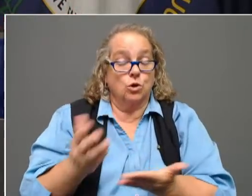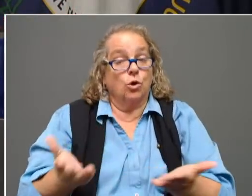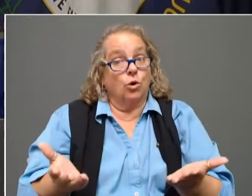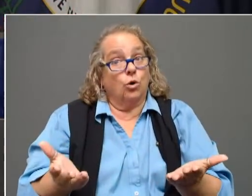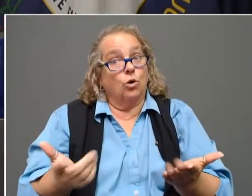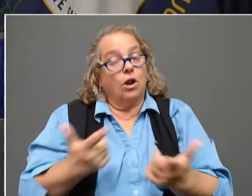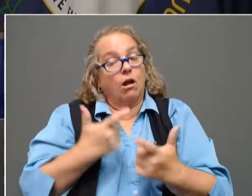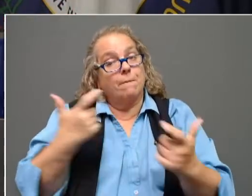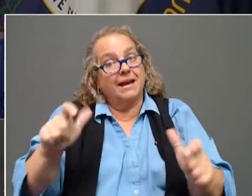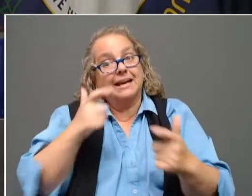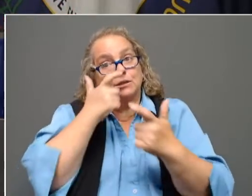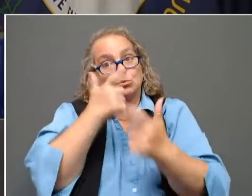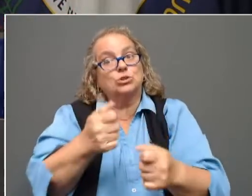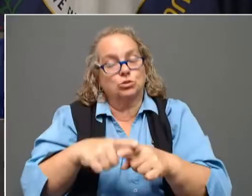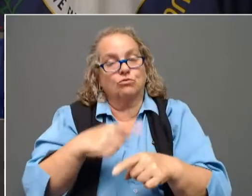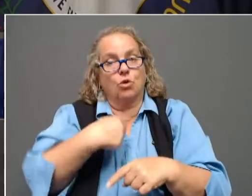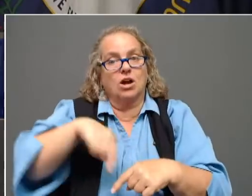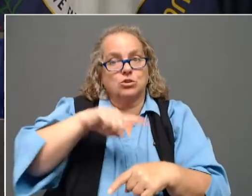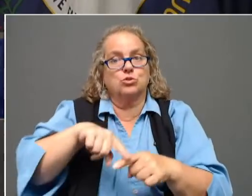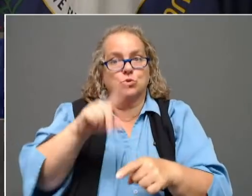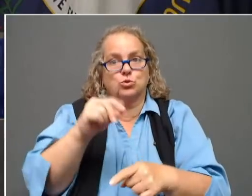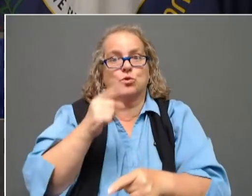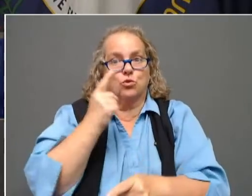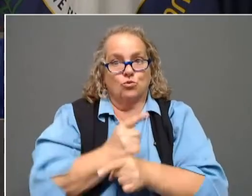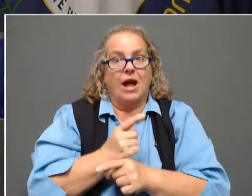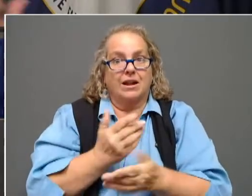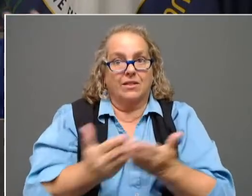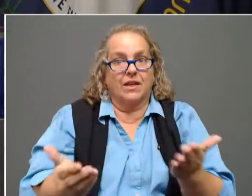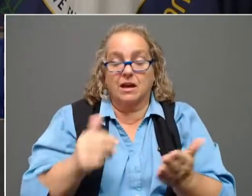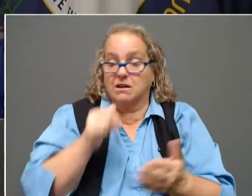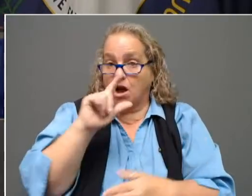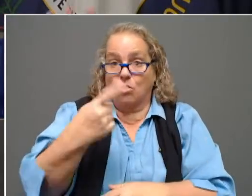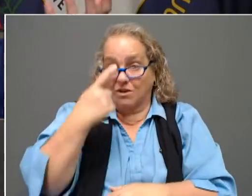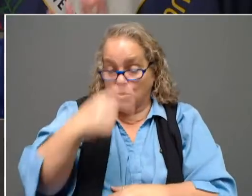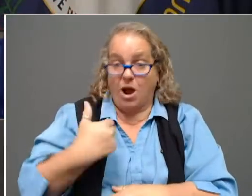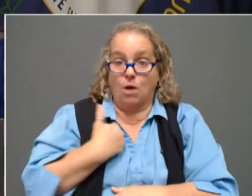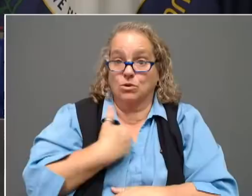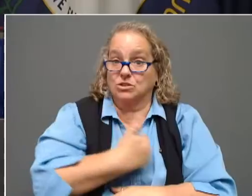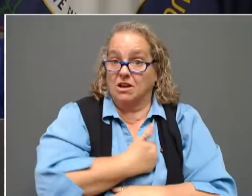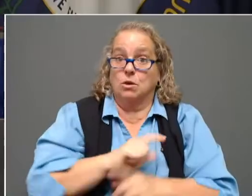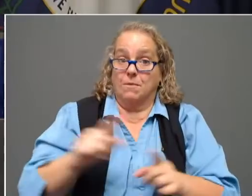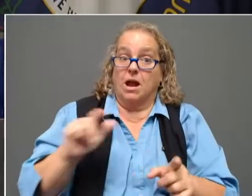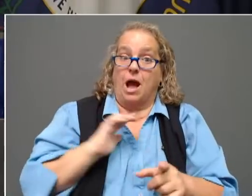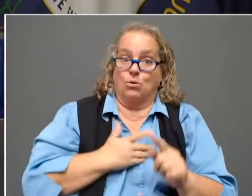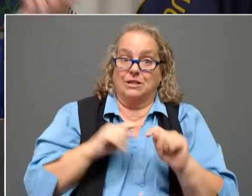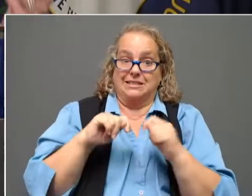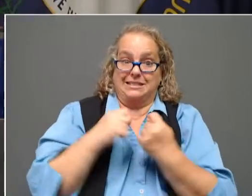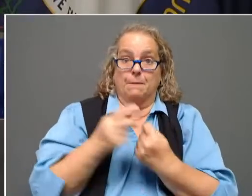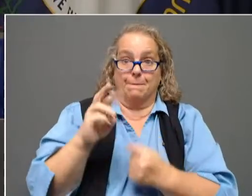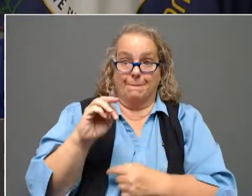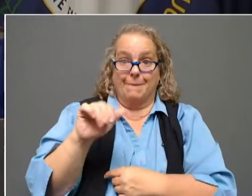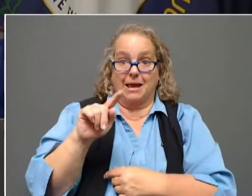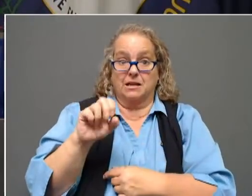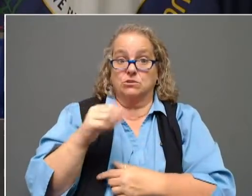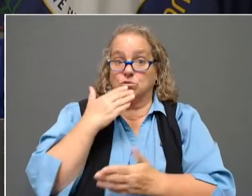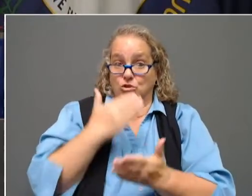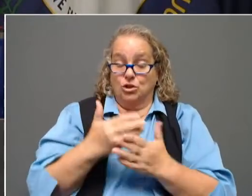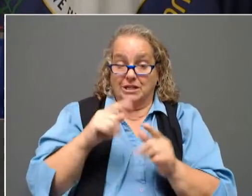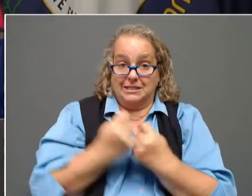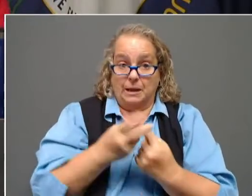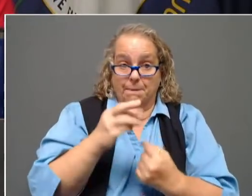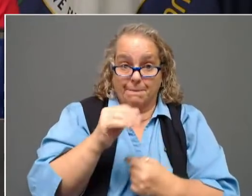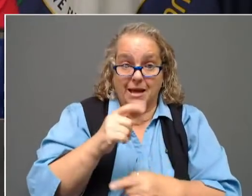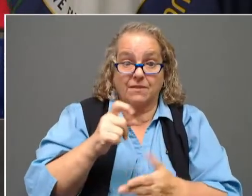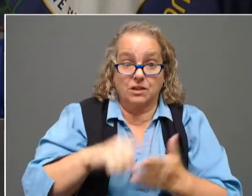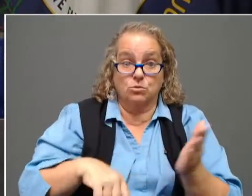making sure that we do the right thing, not just for ourselves, but for our teammates, because that's what it means to be a good teammate, and that's what we do here on